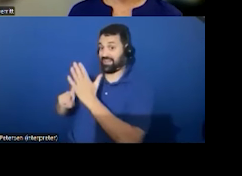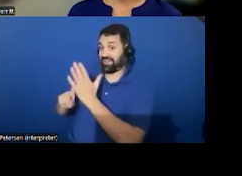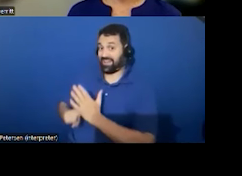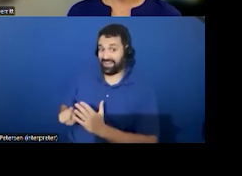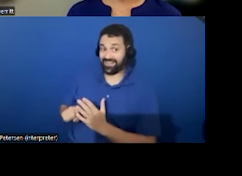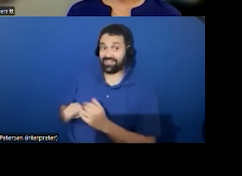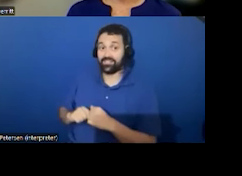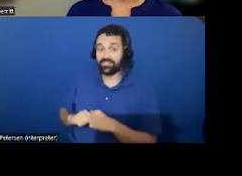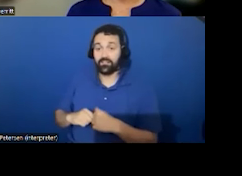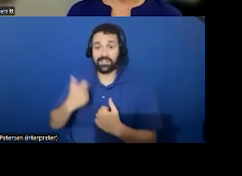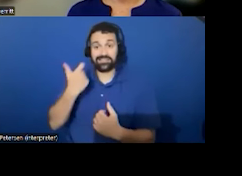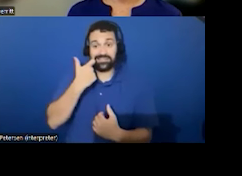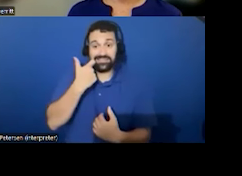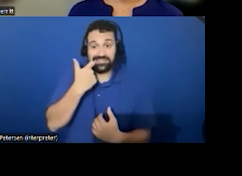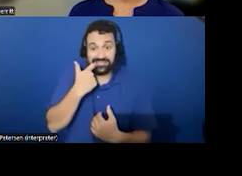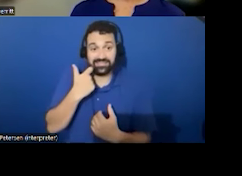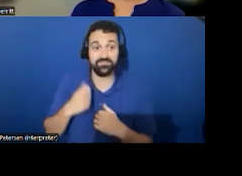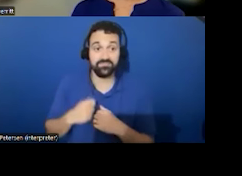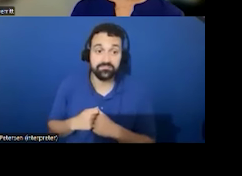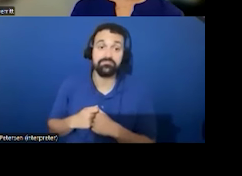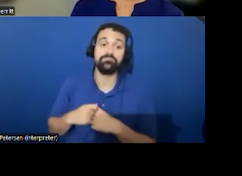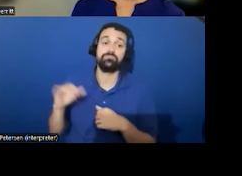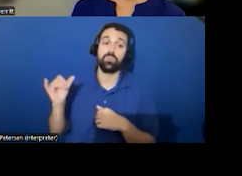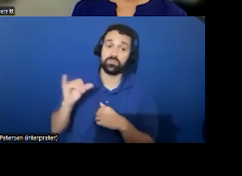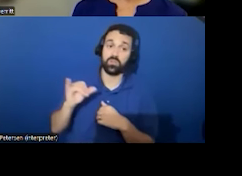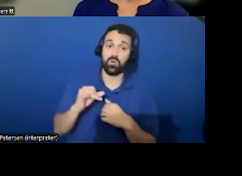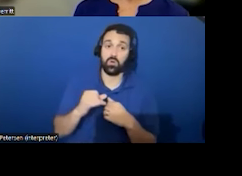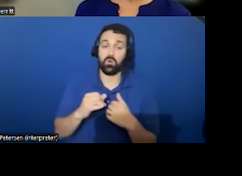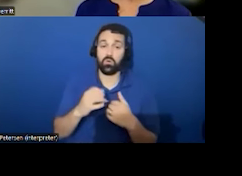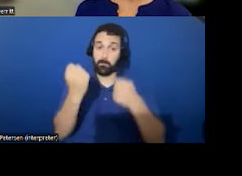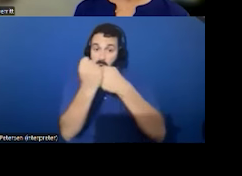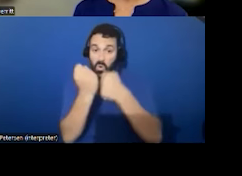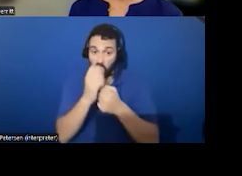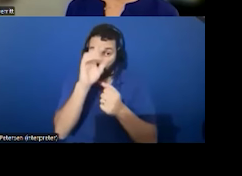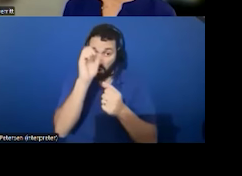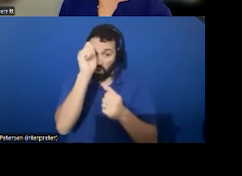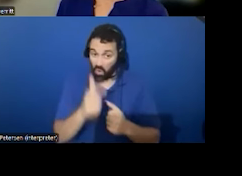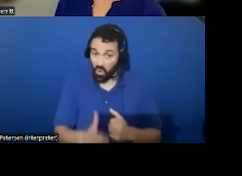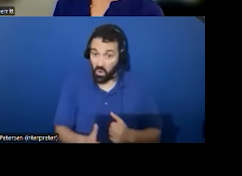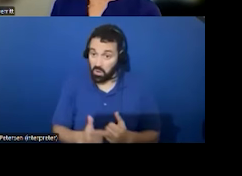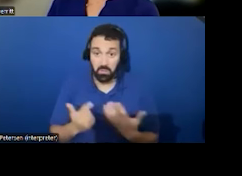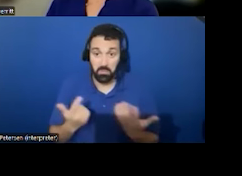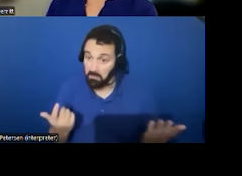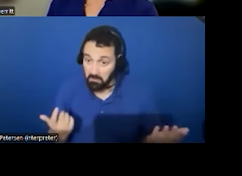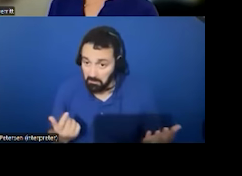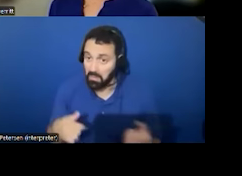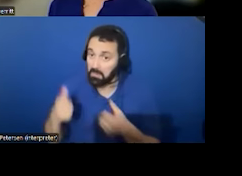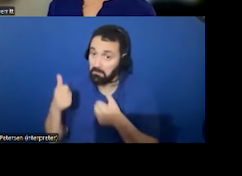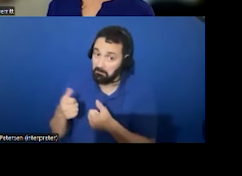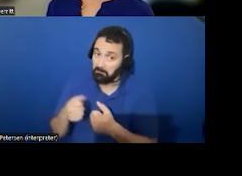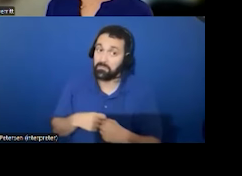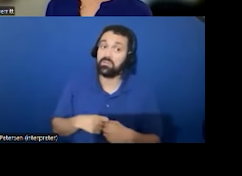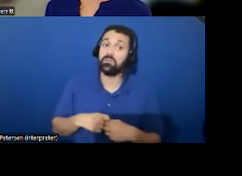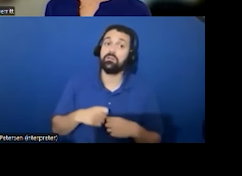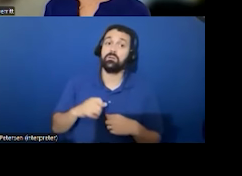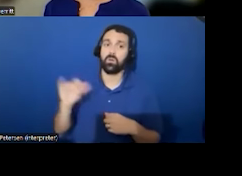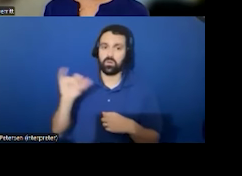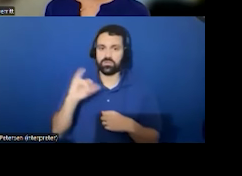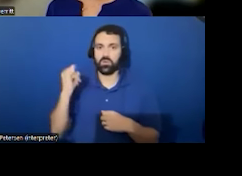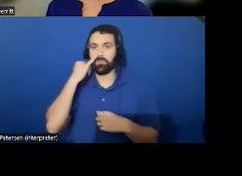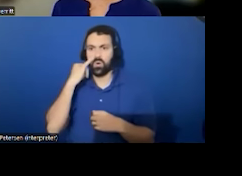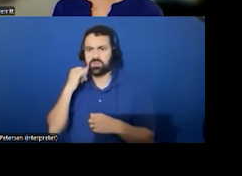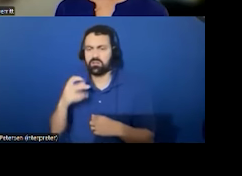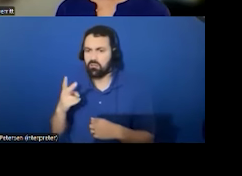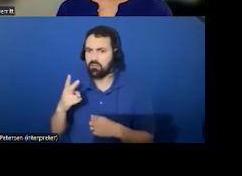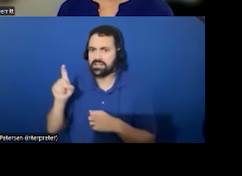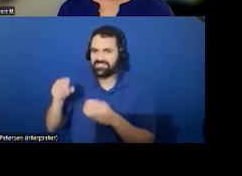adequate descriptions, and that if there are places where remediation is needed, there is a timeline provided for